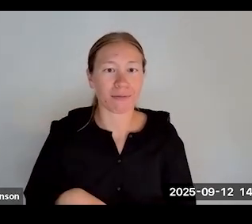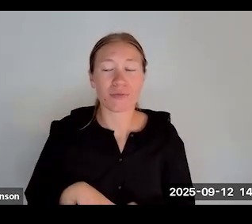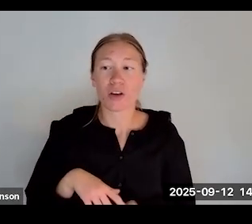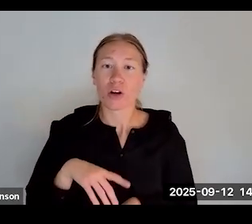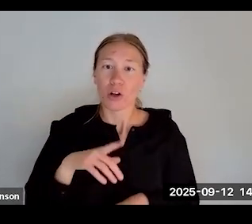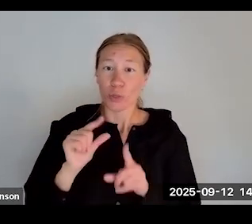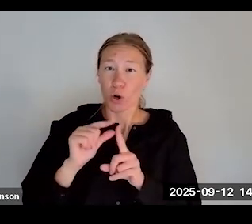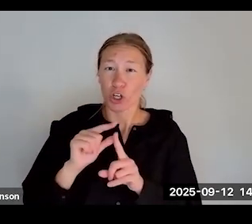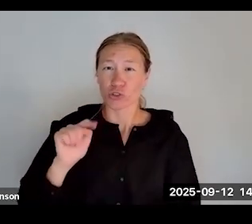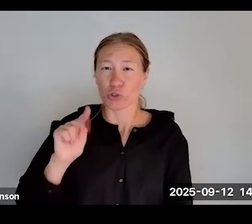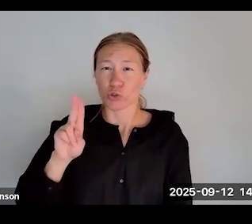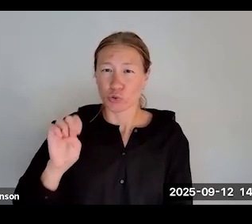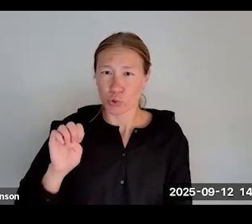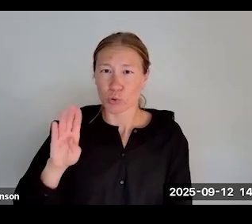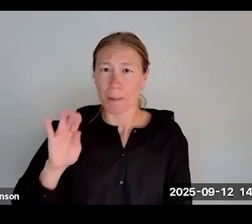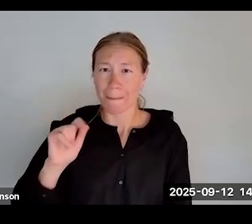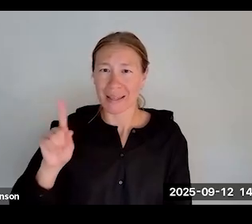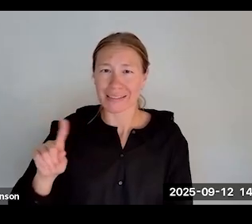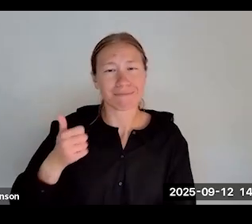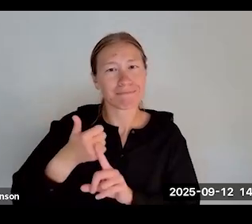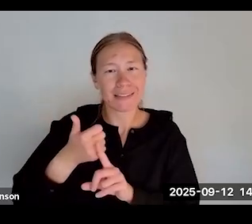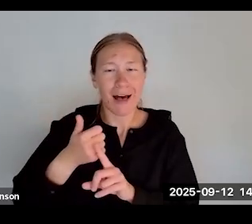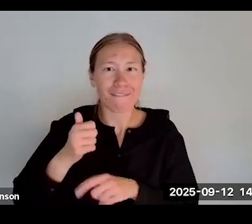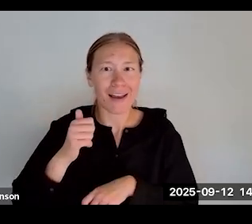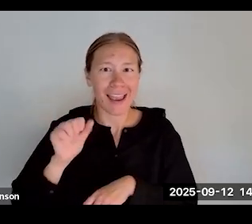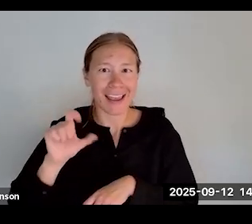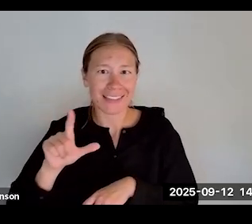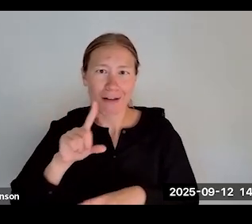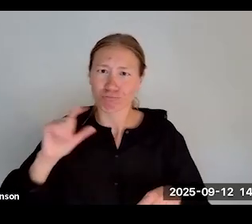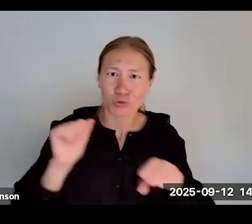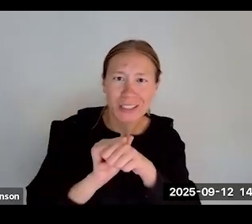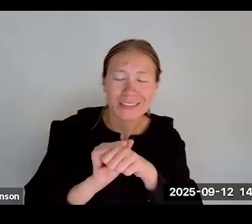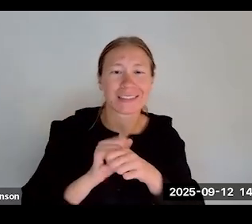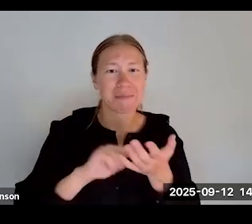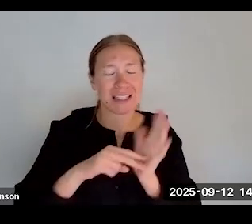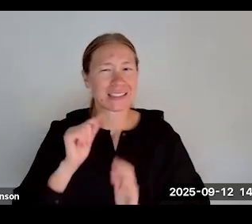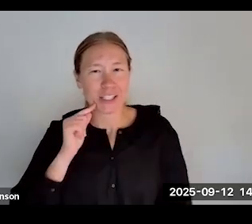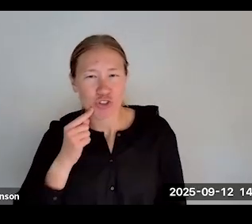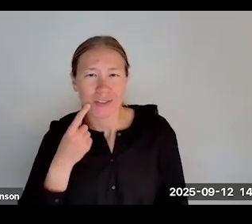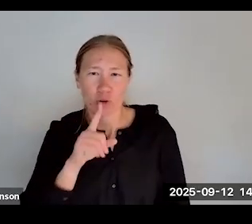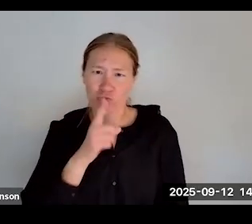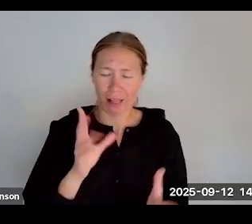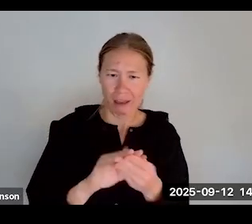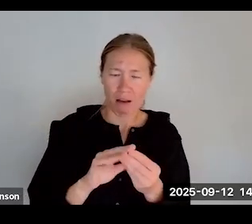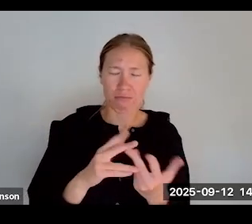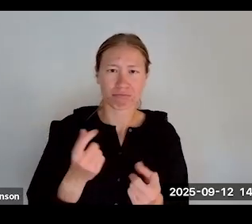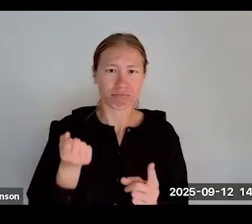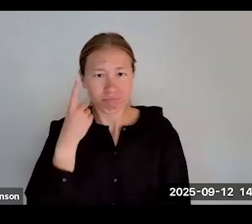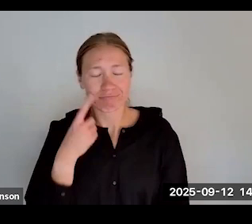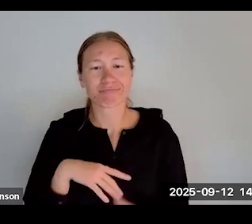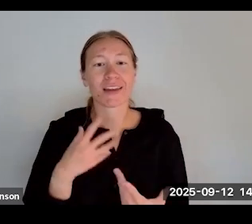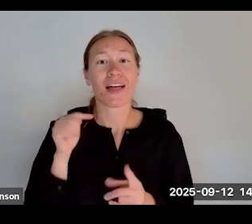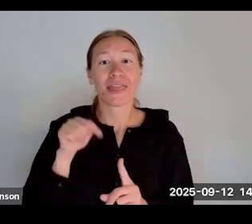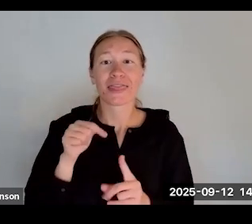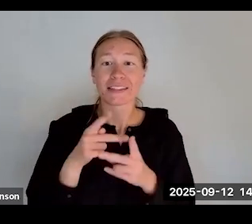an idiom in ASL, and it means seriously or real talk. This book takes place at the